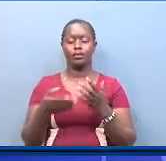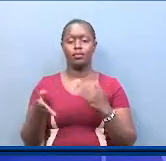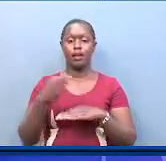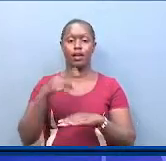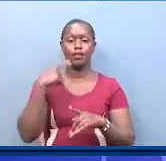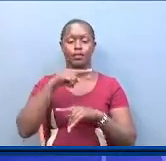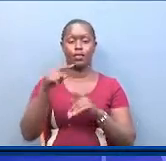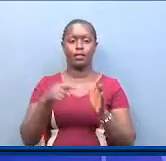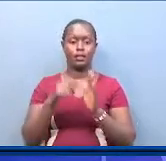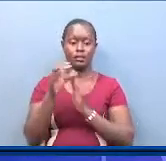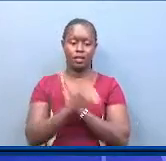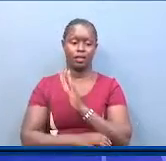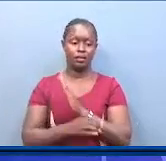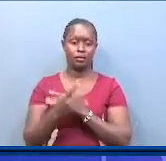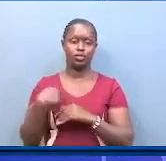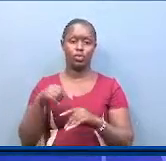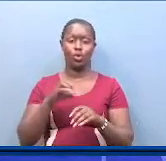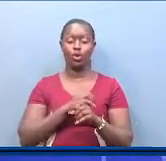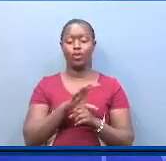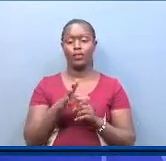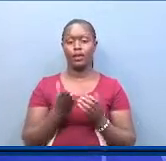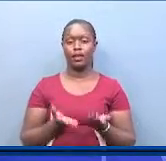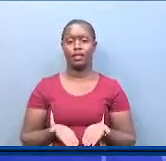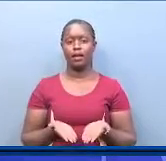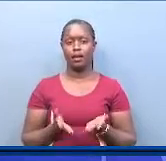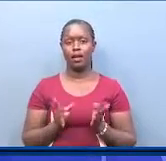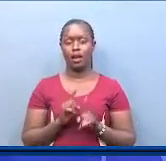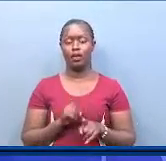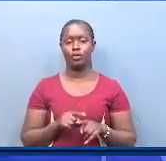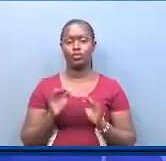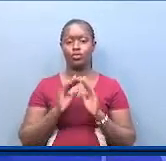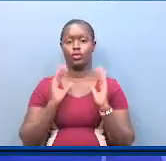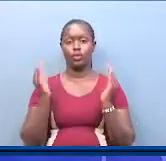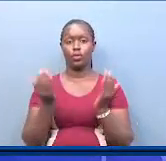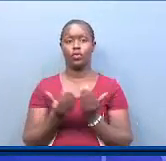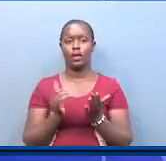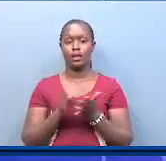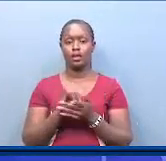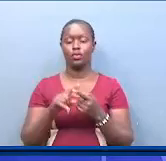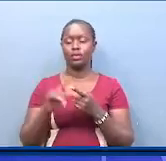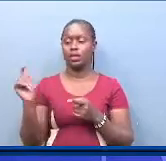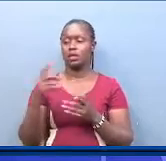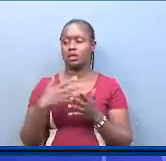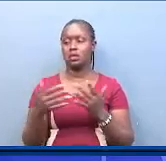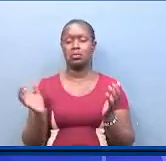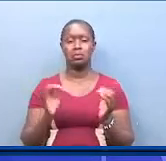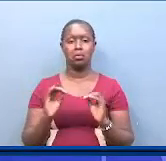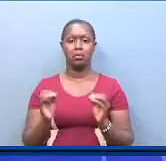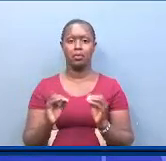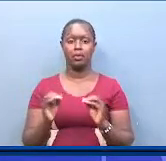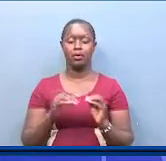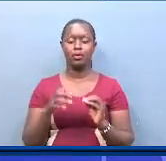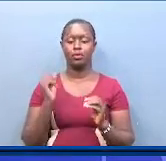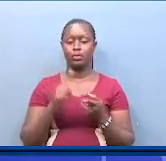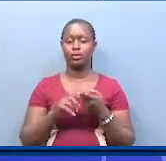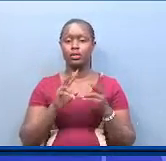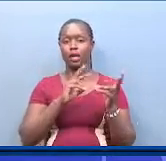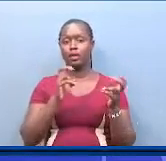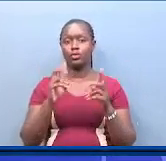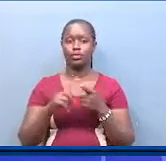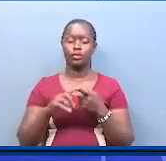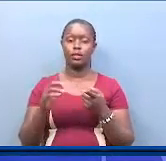country. We were hit by COVID-19 and it was all over the world. It was not a Kenyan thing. It was not an issue of